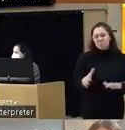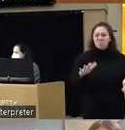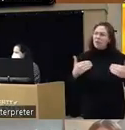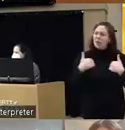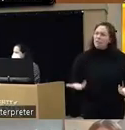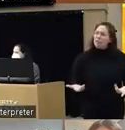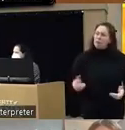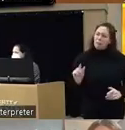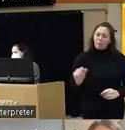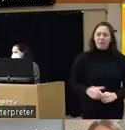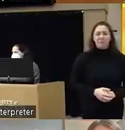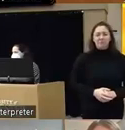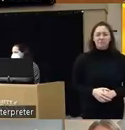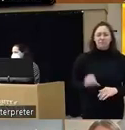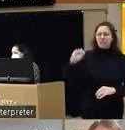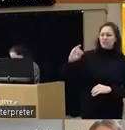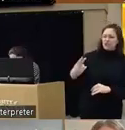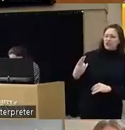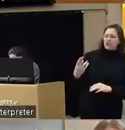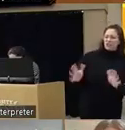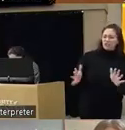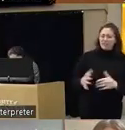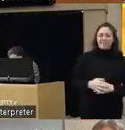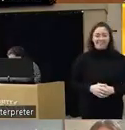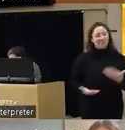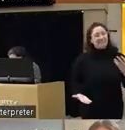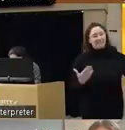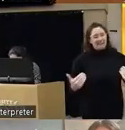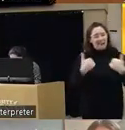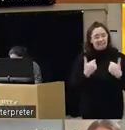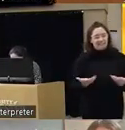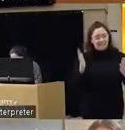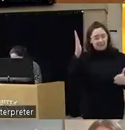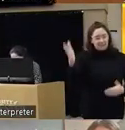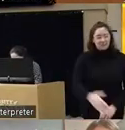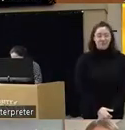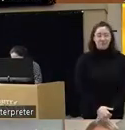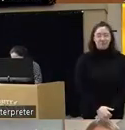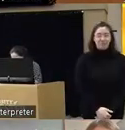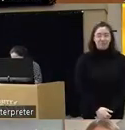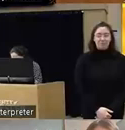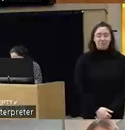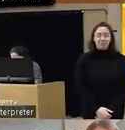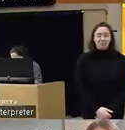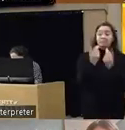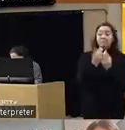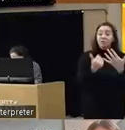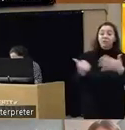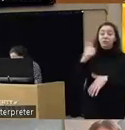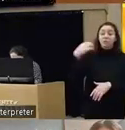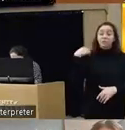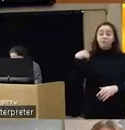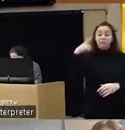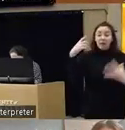have that-ish. Okay, well, we might have that in the future. Division Chief of Primary Care Mental